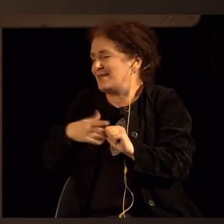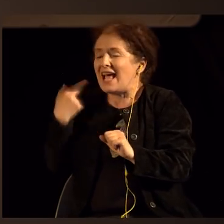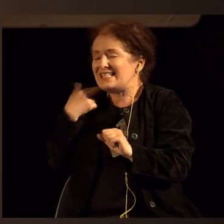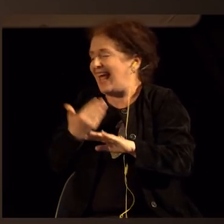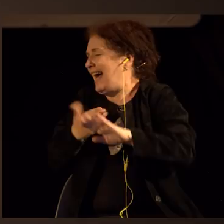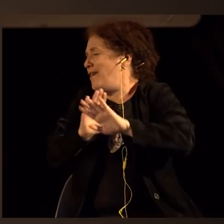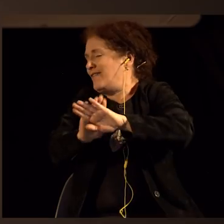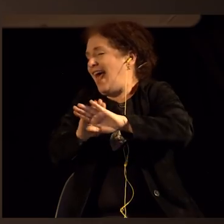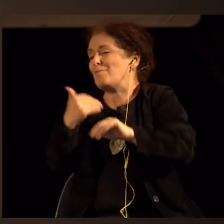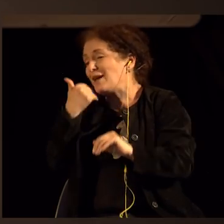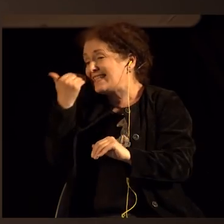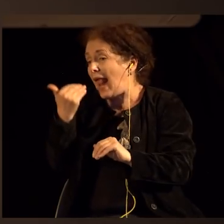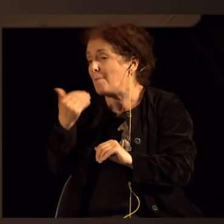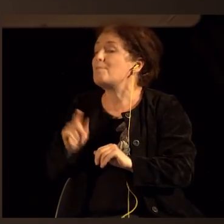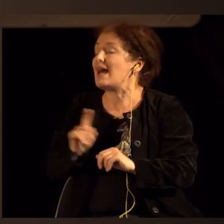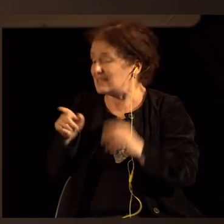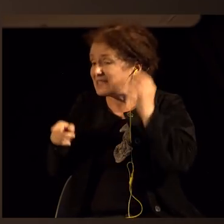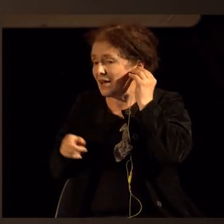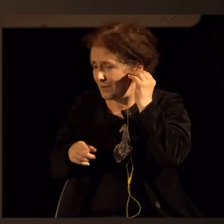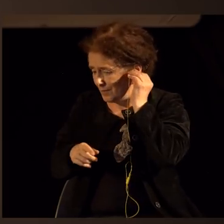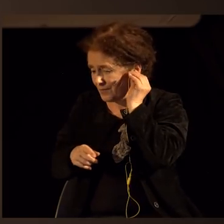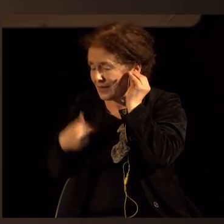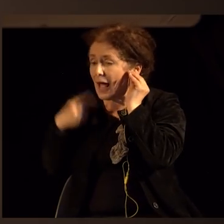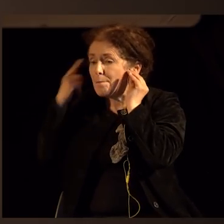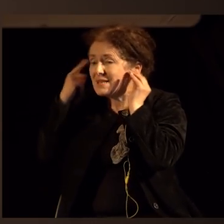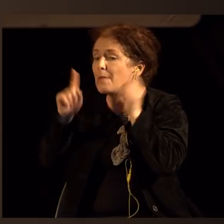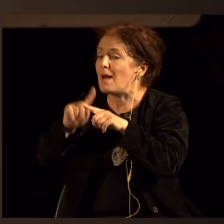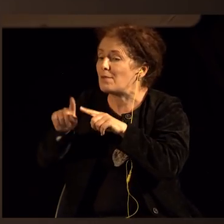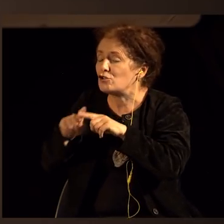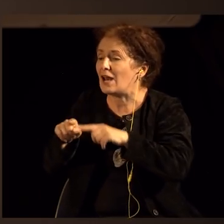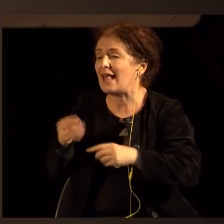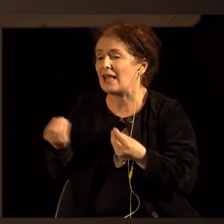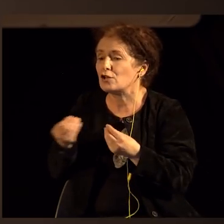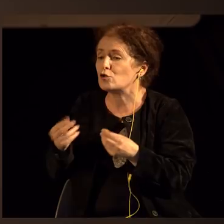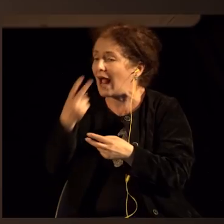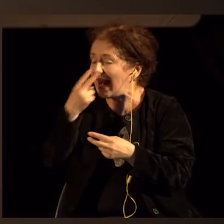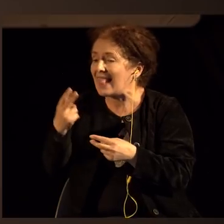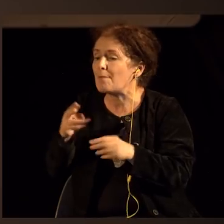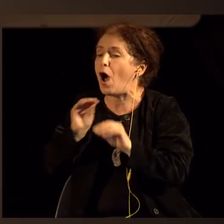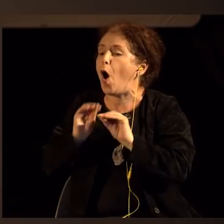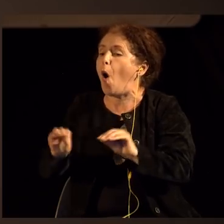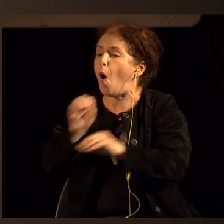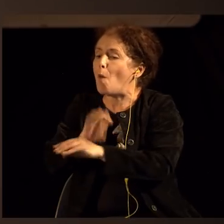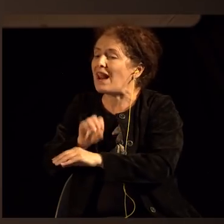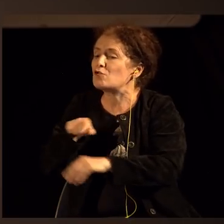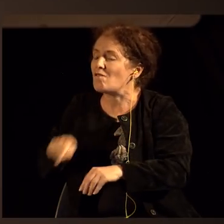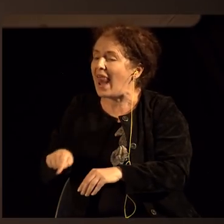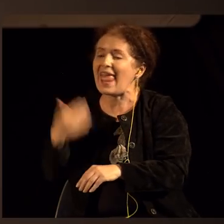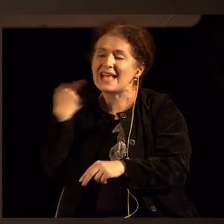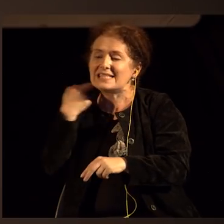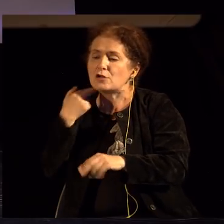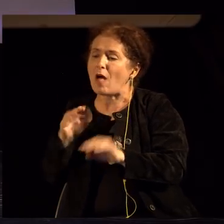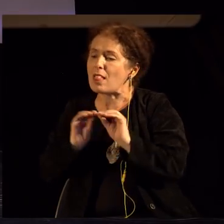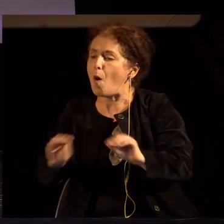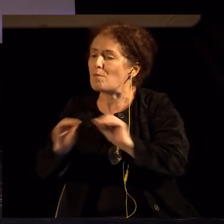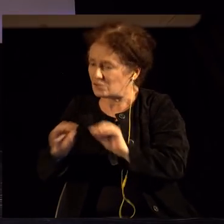And I think that a reason for that is that we see sexuality education as mainly harm prevention. Right?